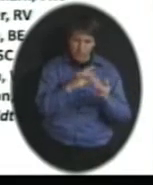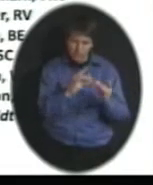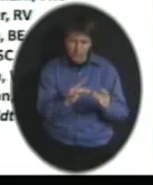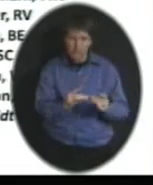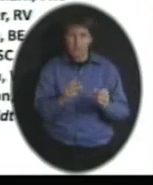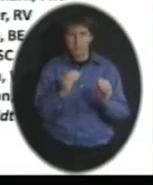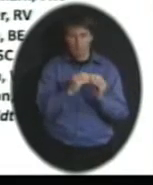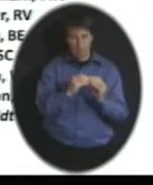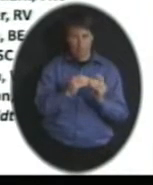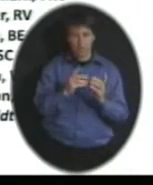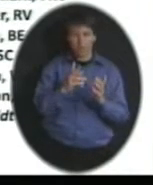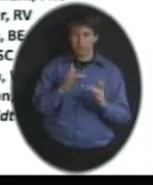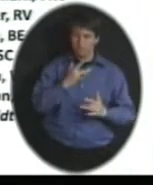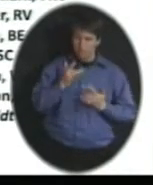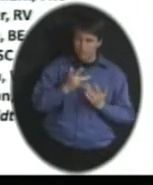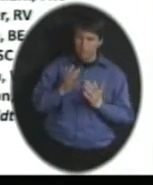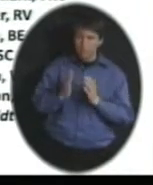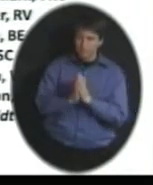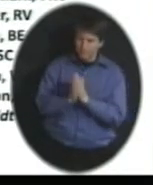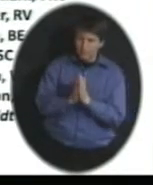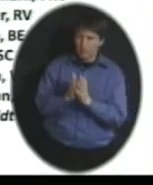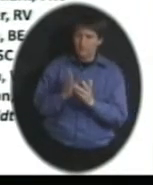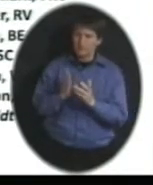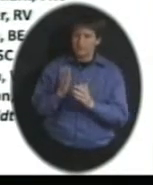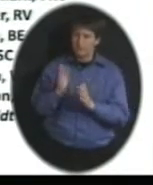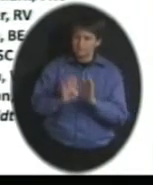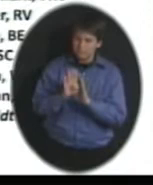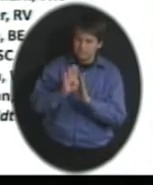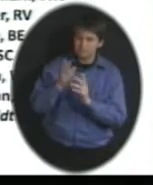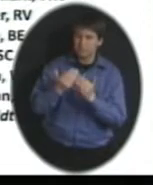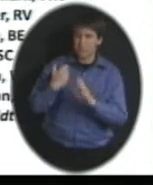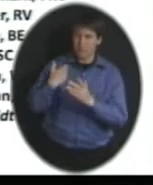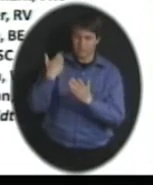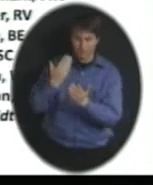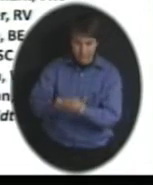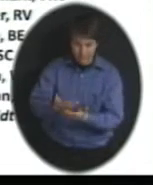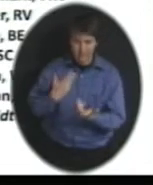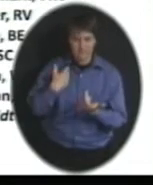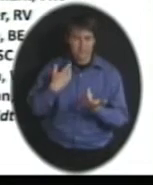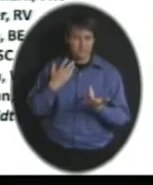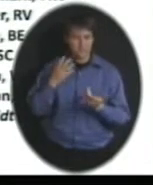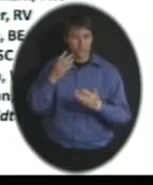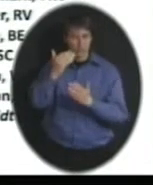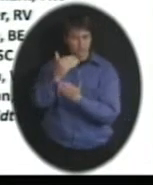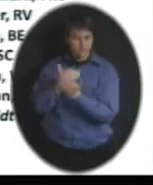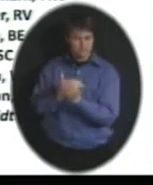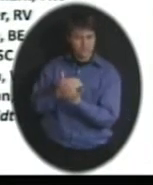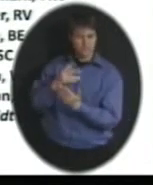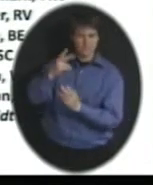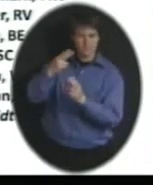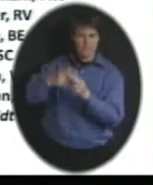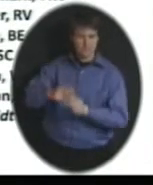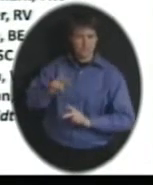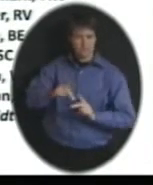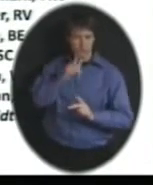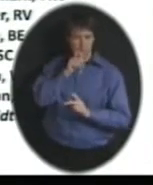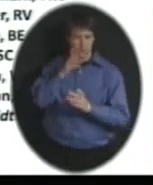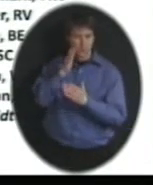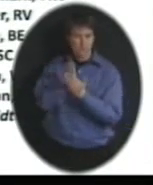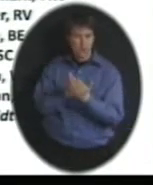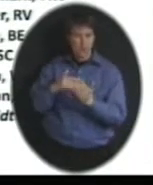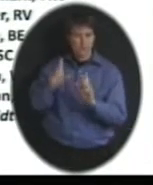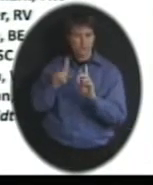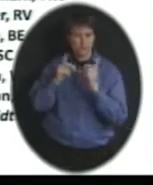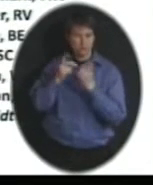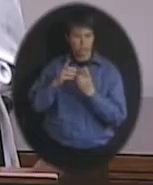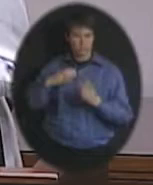really makes it much more of a worthwhile event. So I would like to, you can see all the individuals listed there that were part of the district committee, and I would